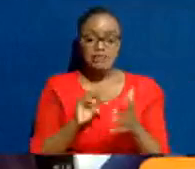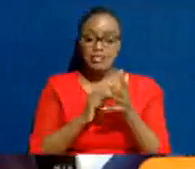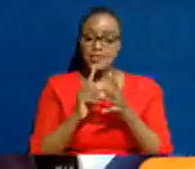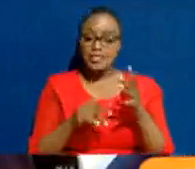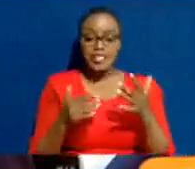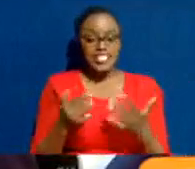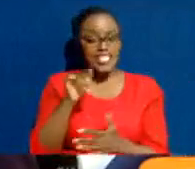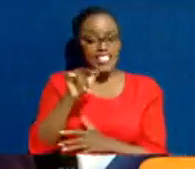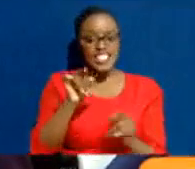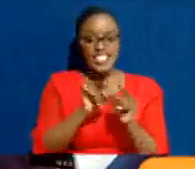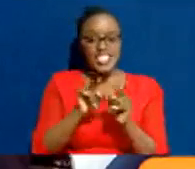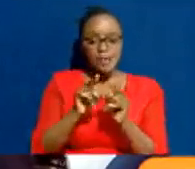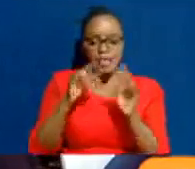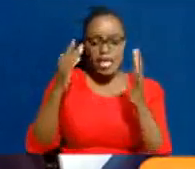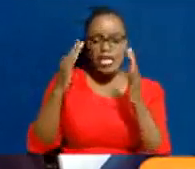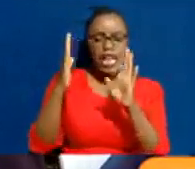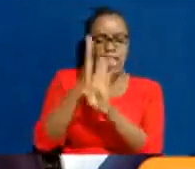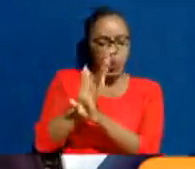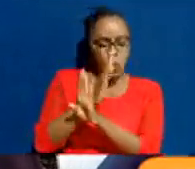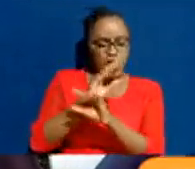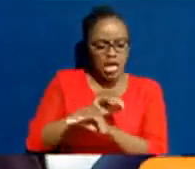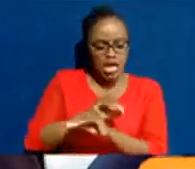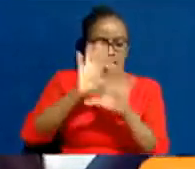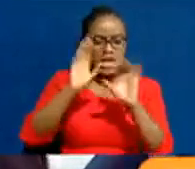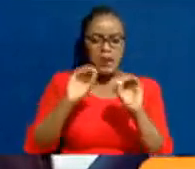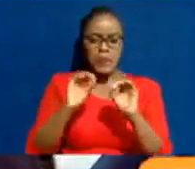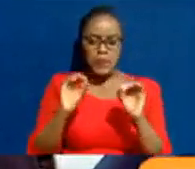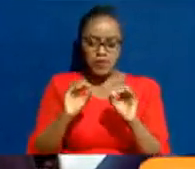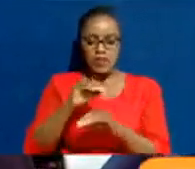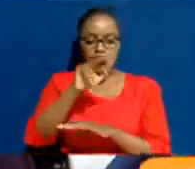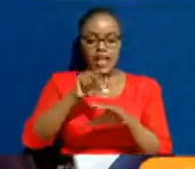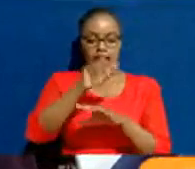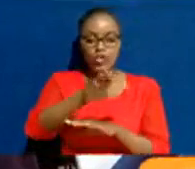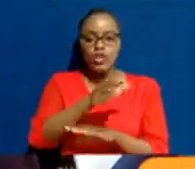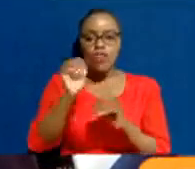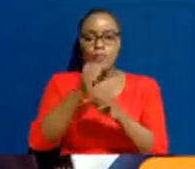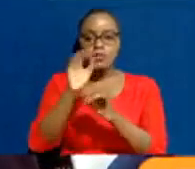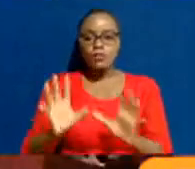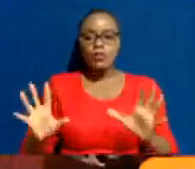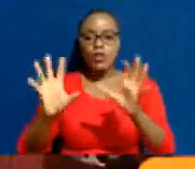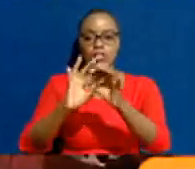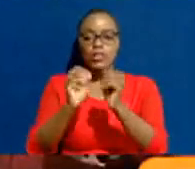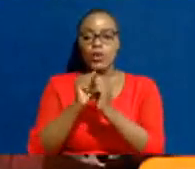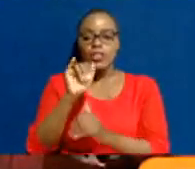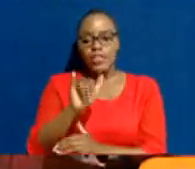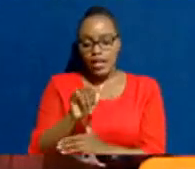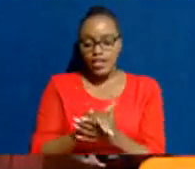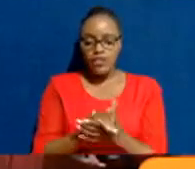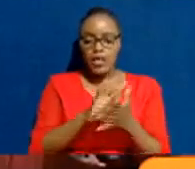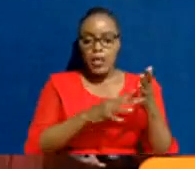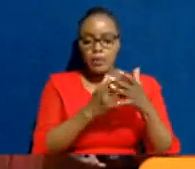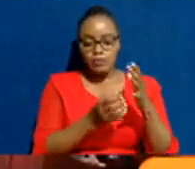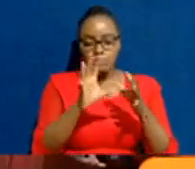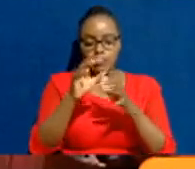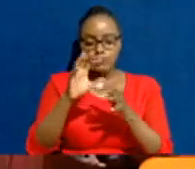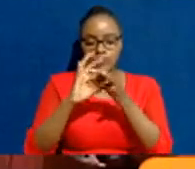Therefore, it is that opaqueness that the House cannot associate itself with. The form and structure of the